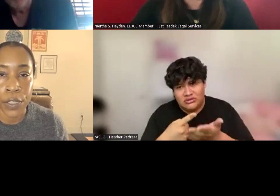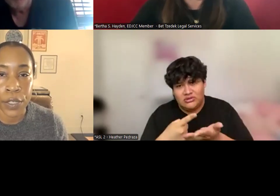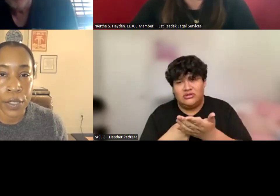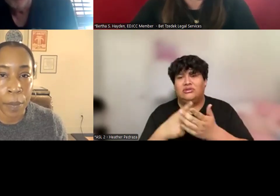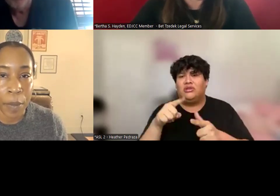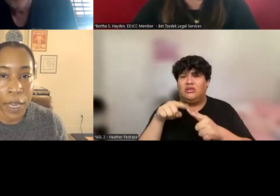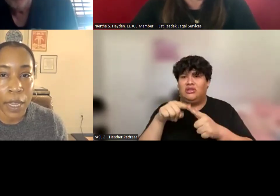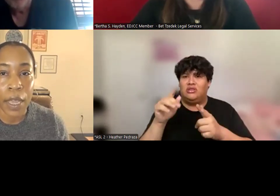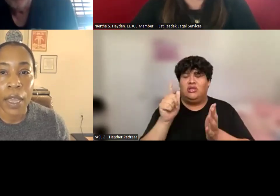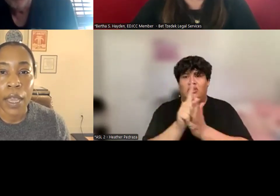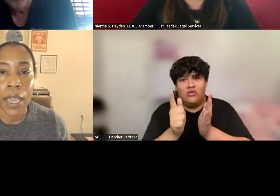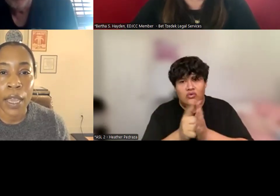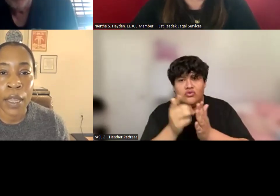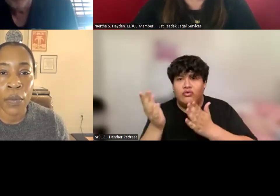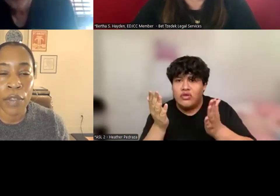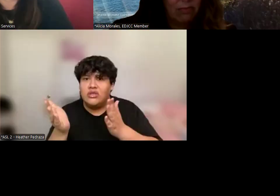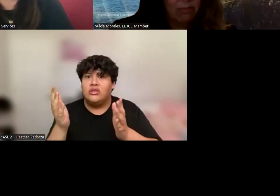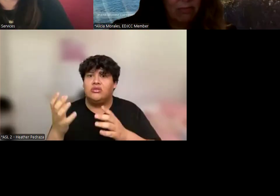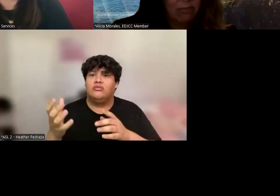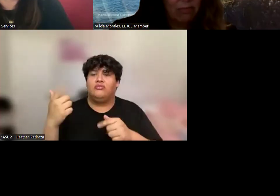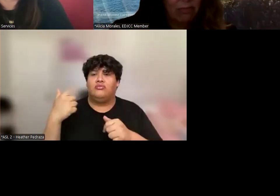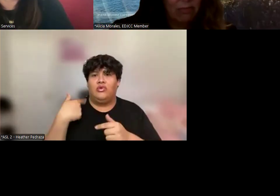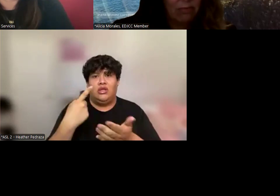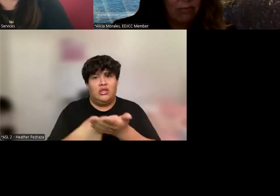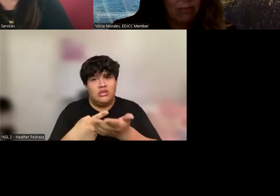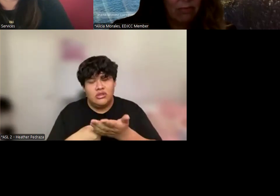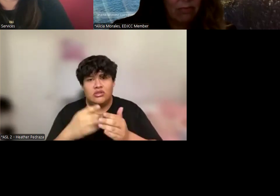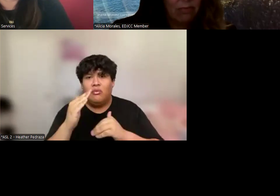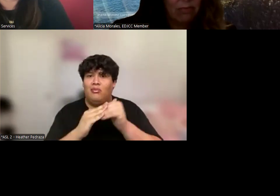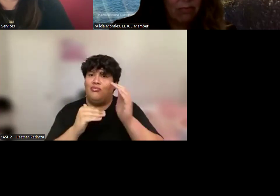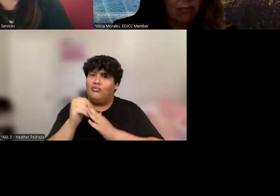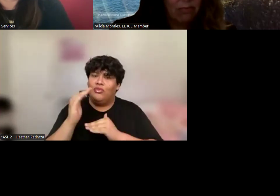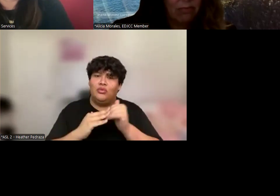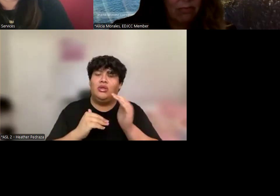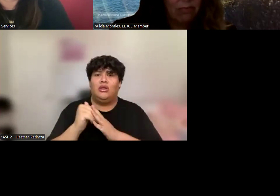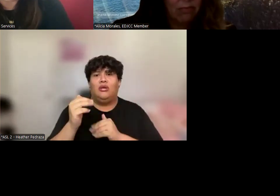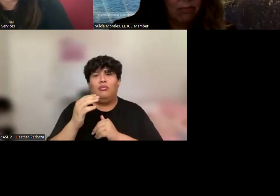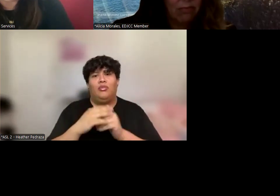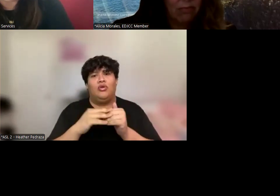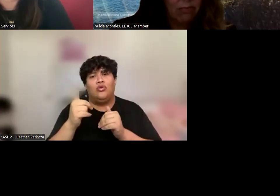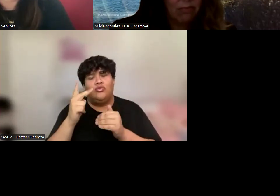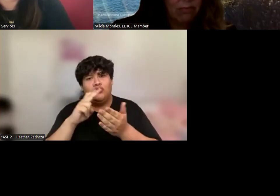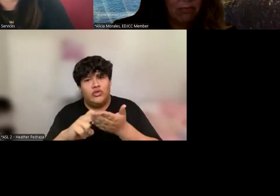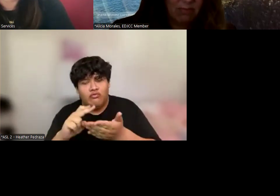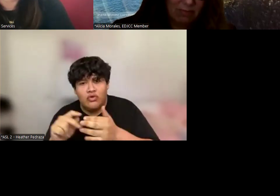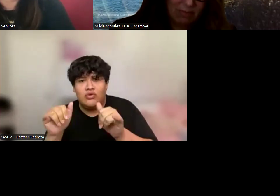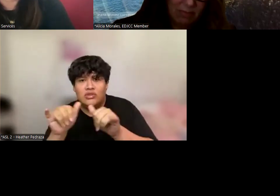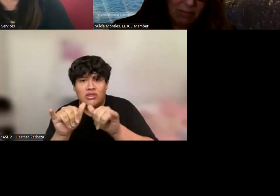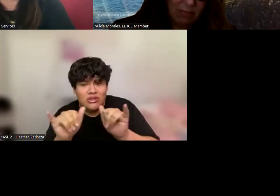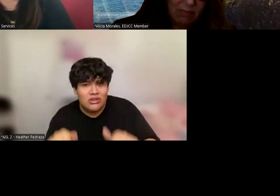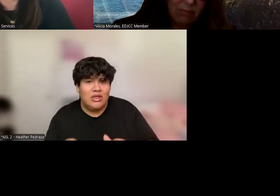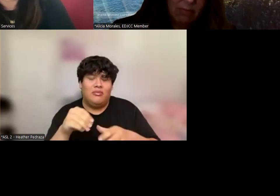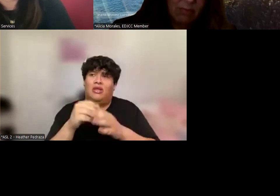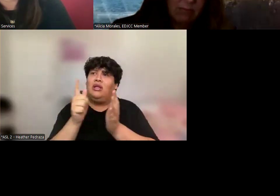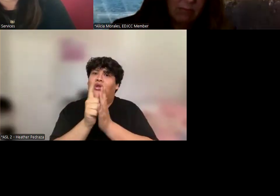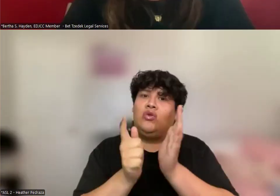Legal Services Subcommittee, and we've discussed building up those referral systems between legal services